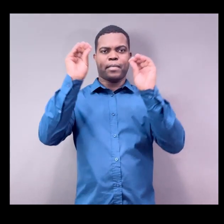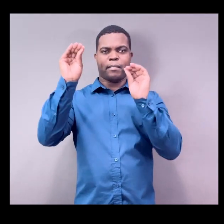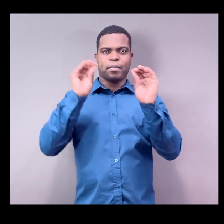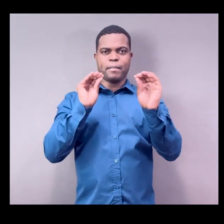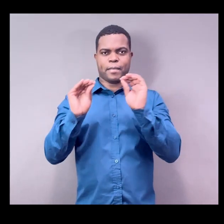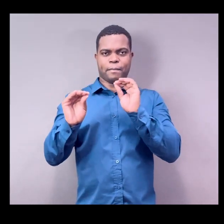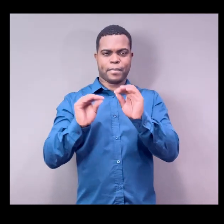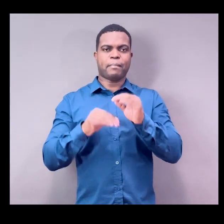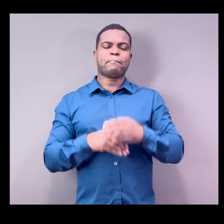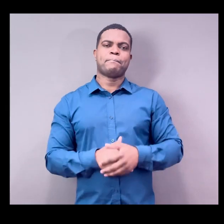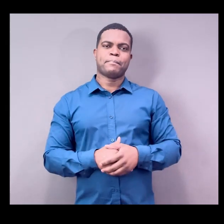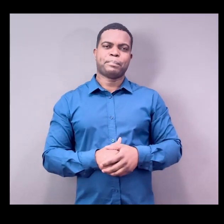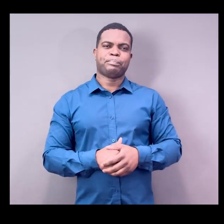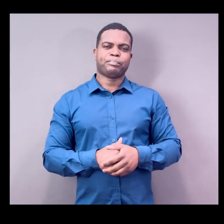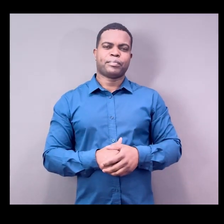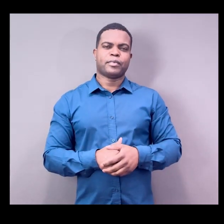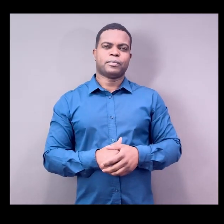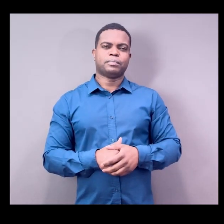a visual